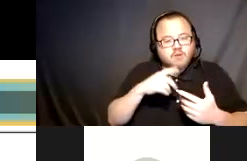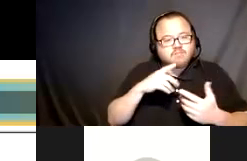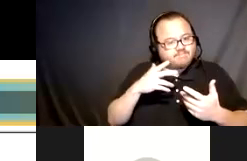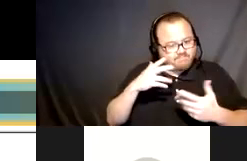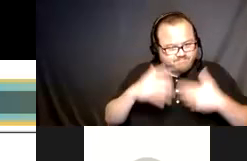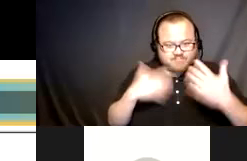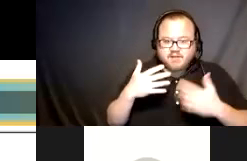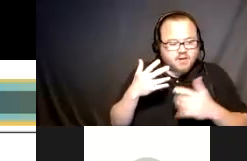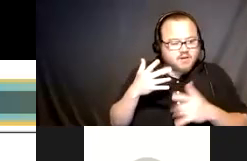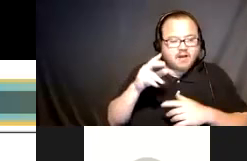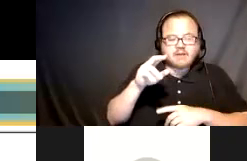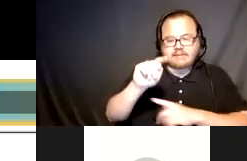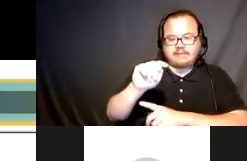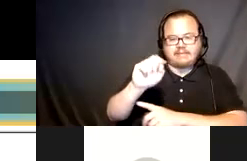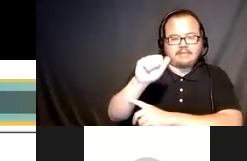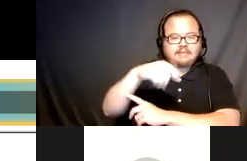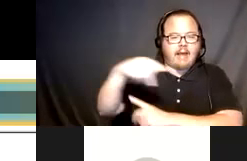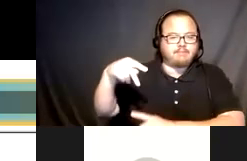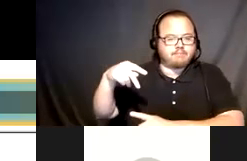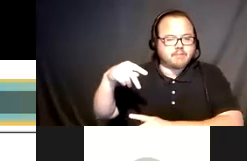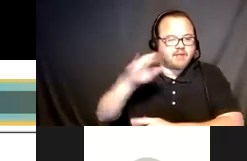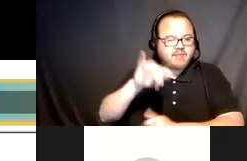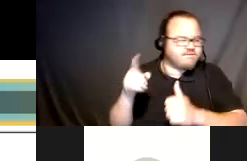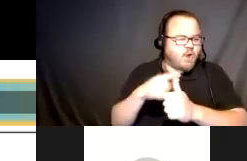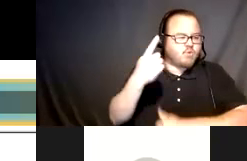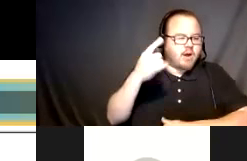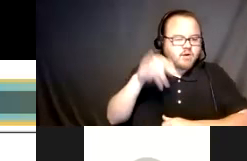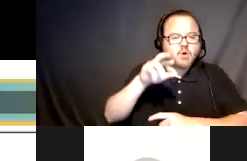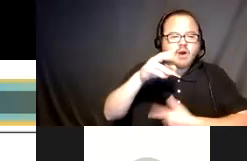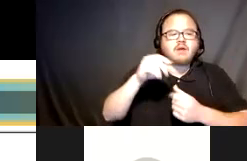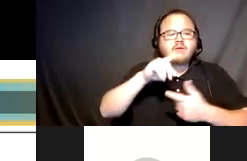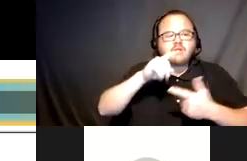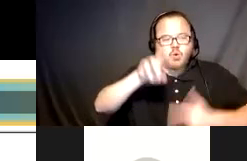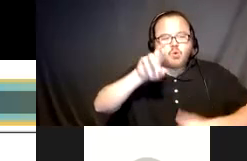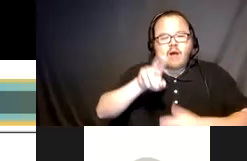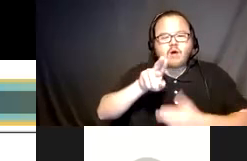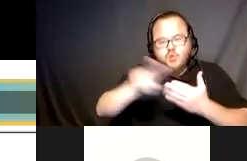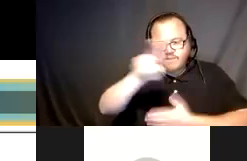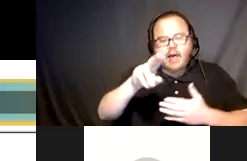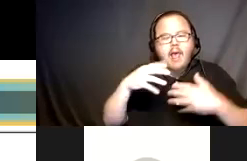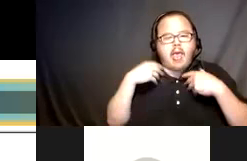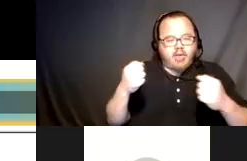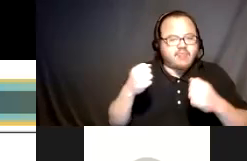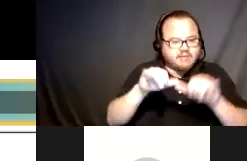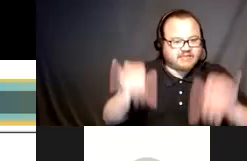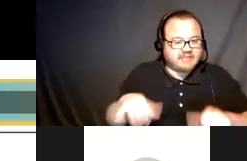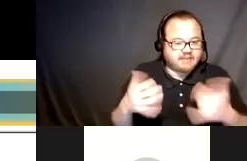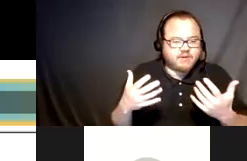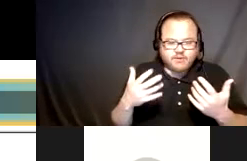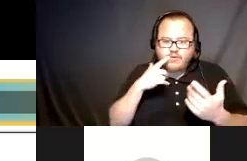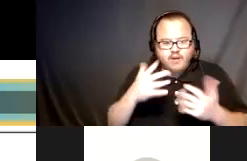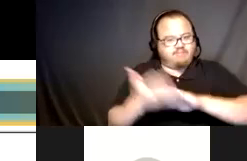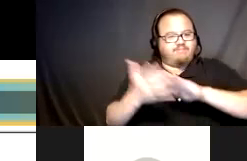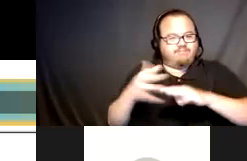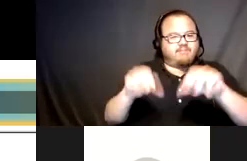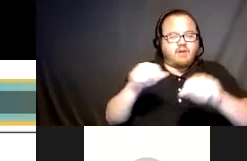is NAMI, or TSAP is the first one actually. And Riverside University Health Systems is the one that kind of puts that on. So how it really looks